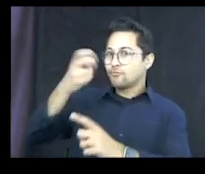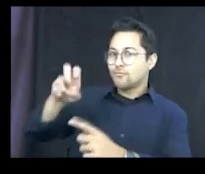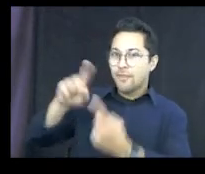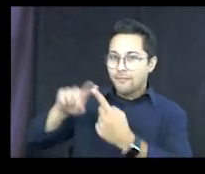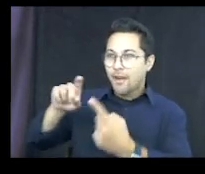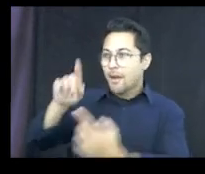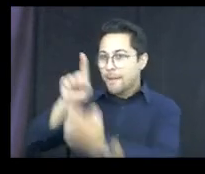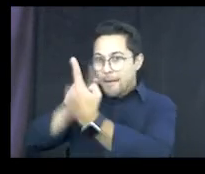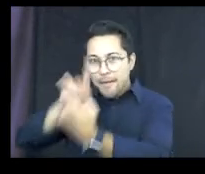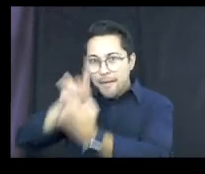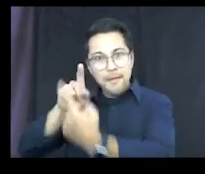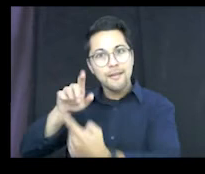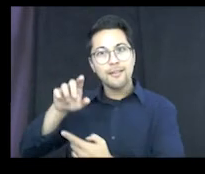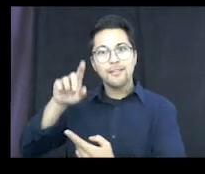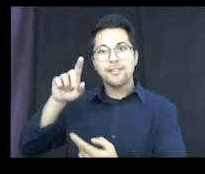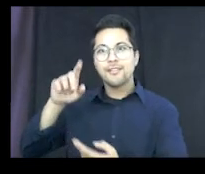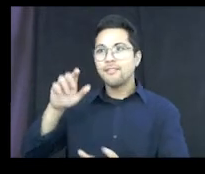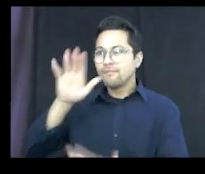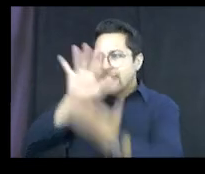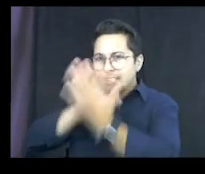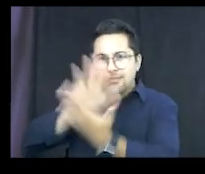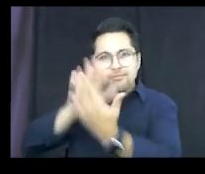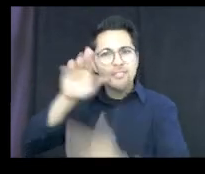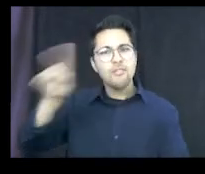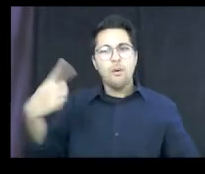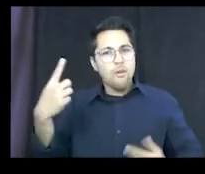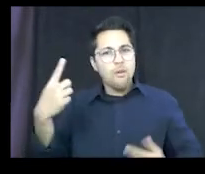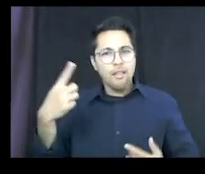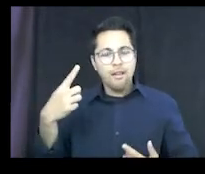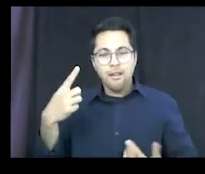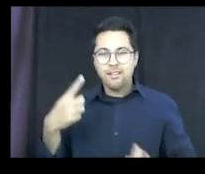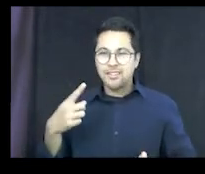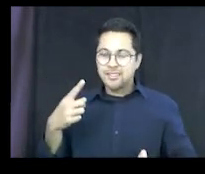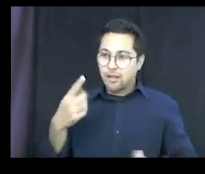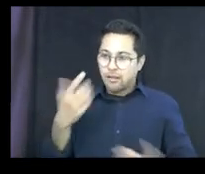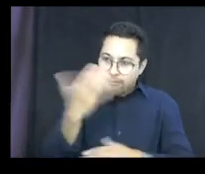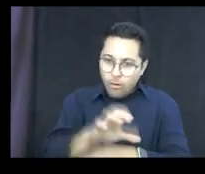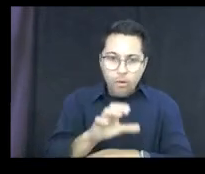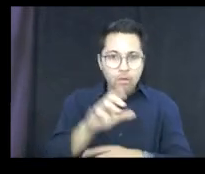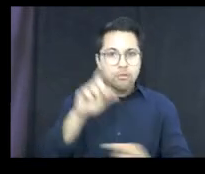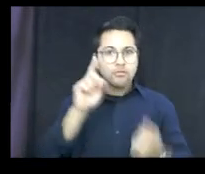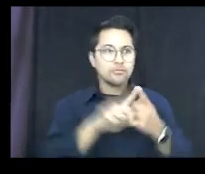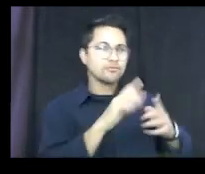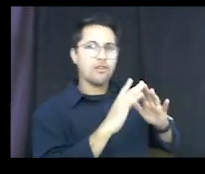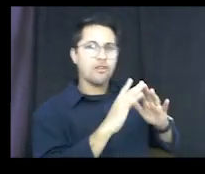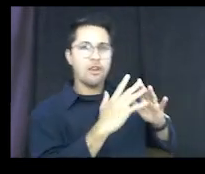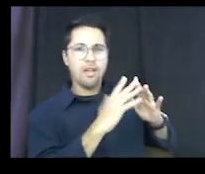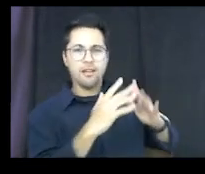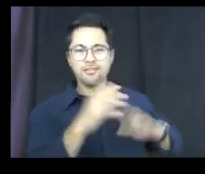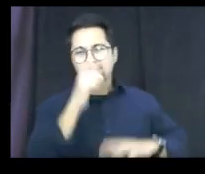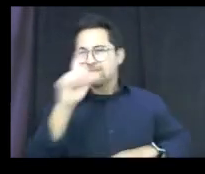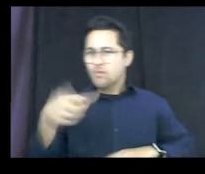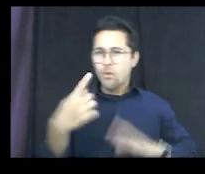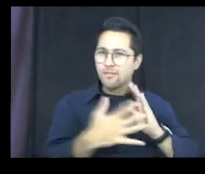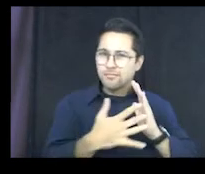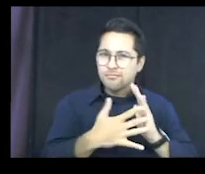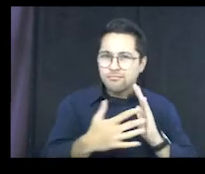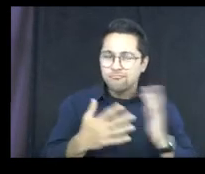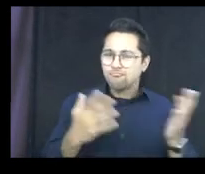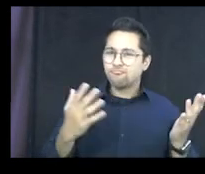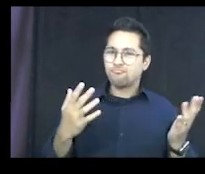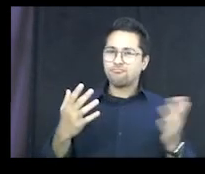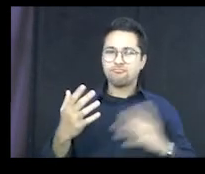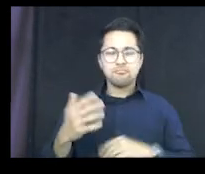that's how we began, face-to-face only, to online. And I don't just mean the technology of switching